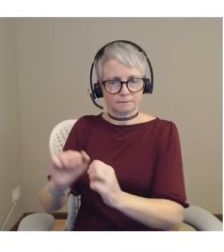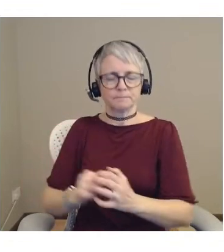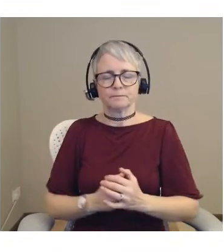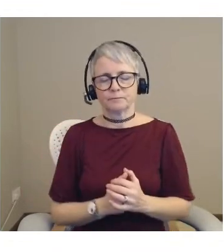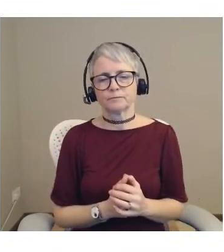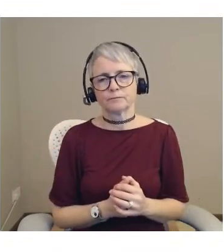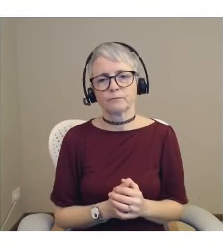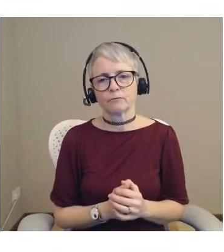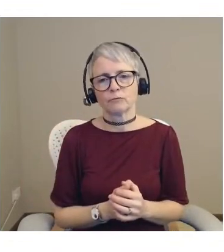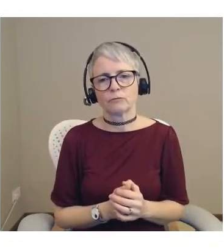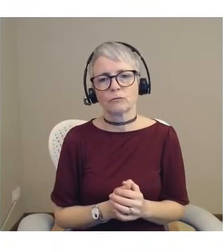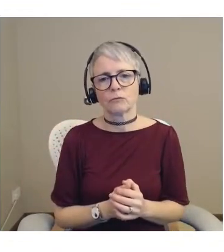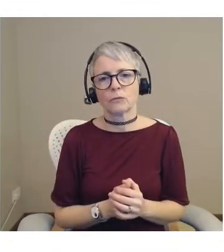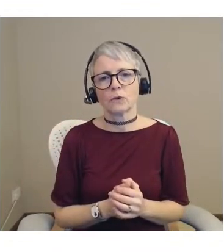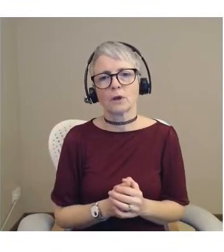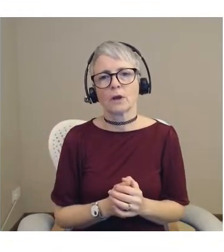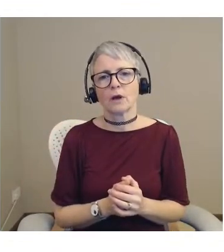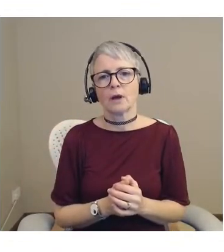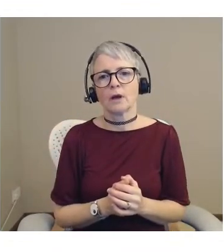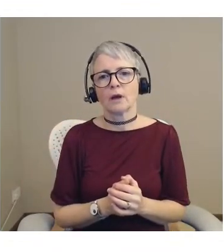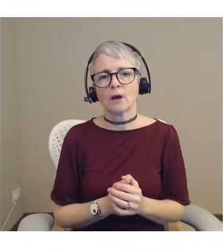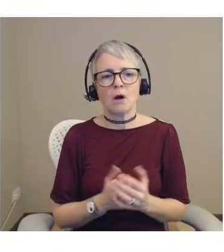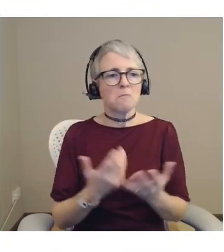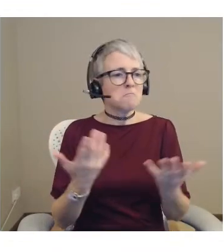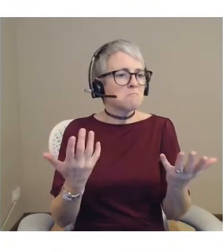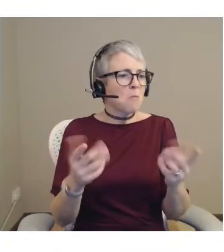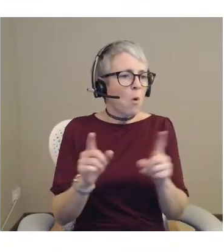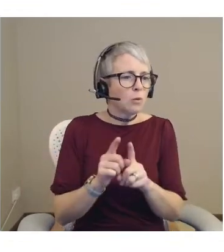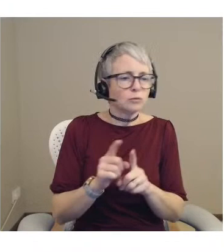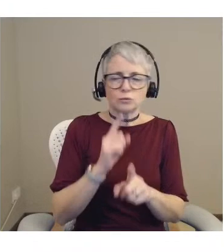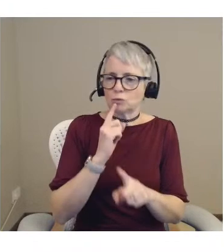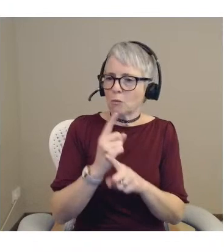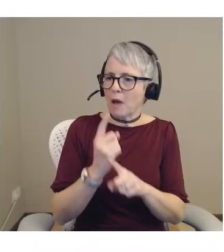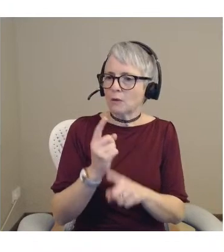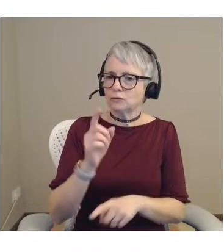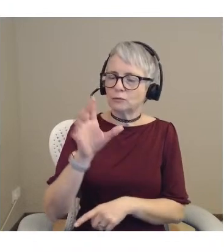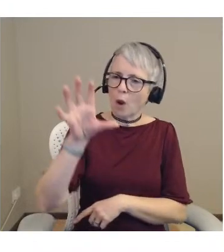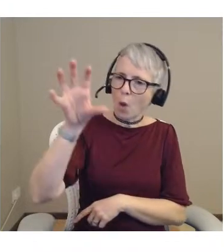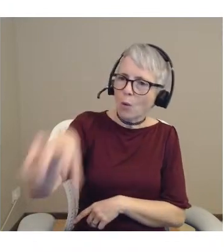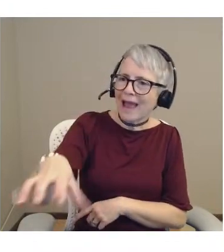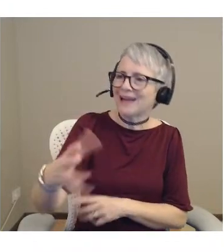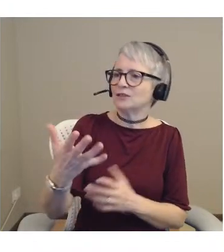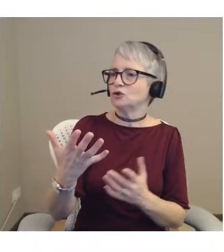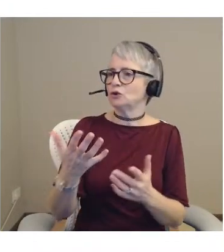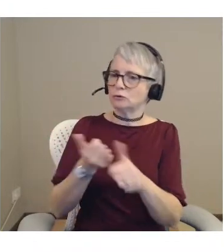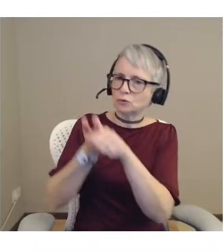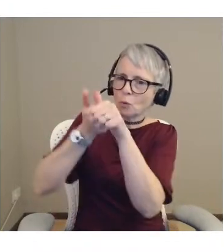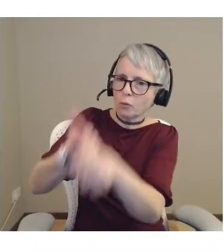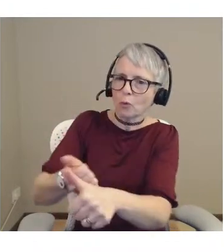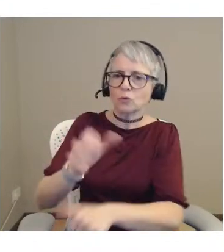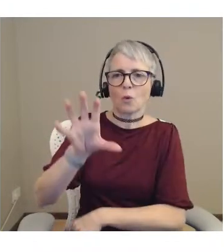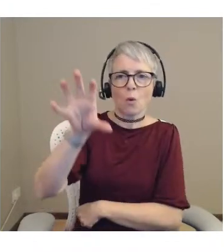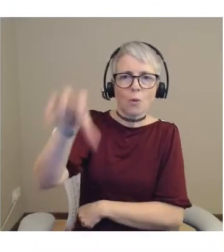aspects of the strategy concerning education, obviously, supporting inclusive education. So in a way